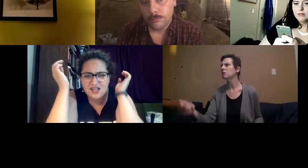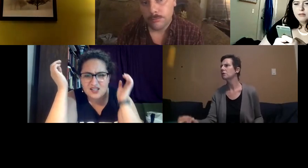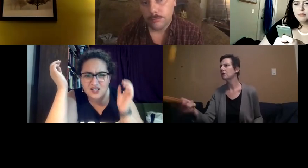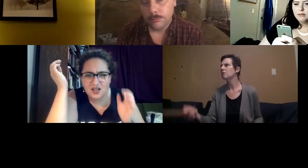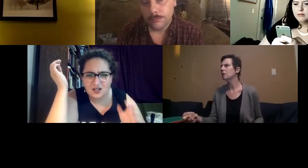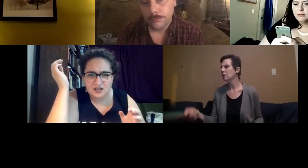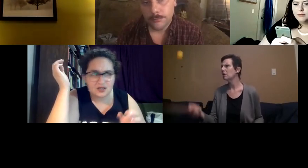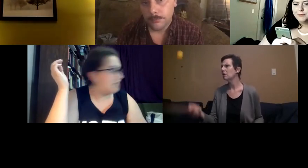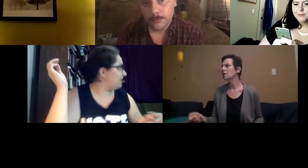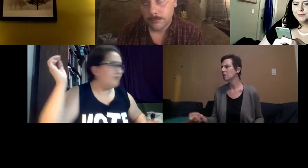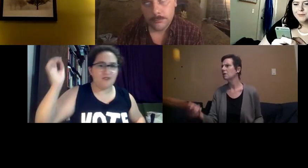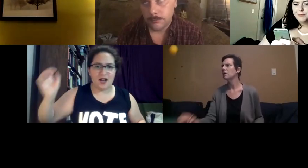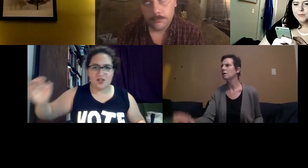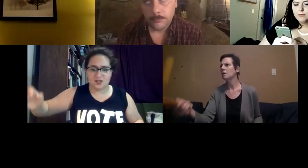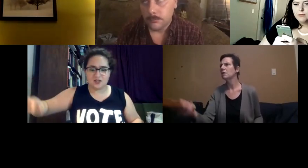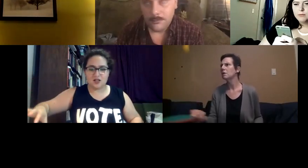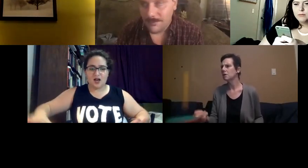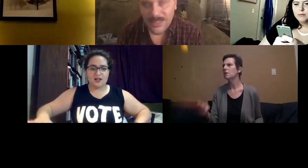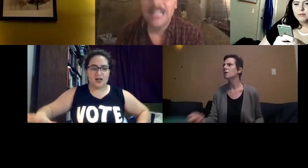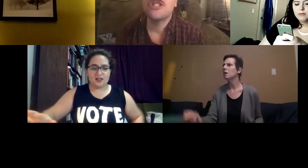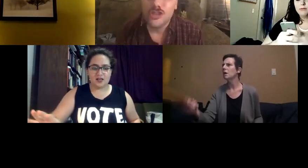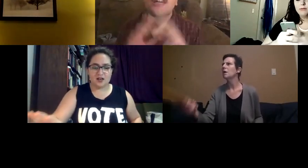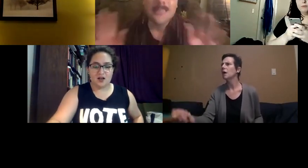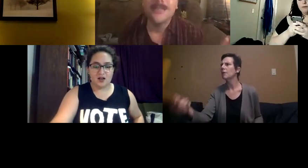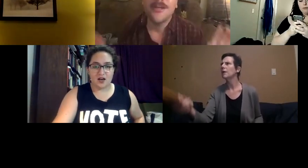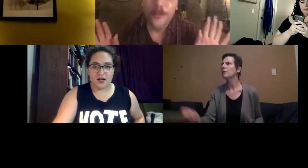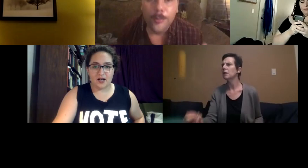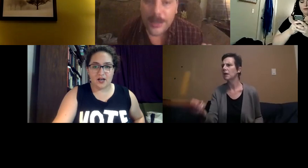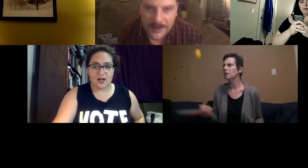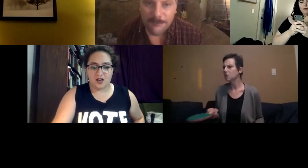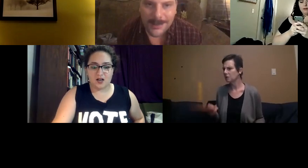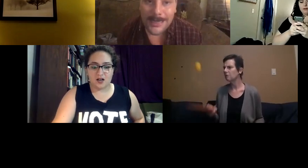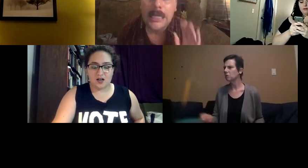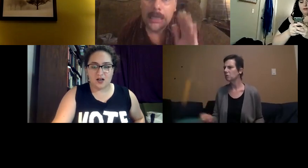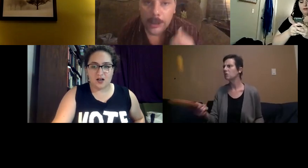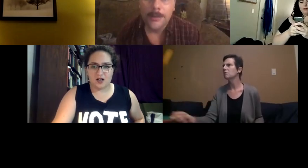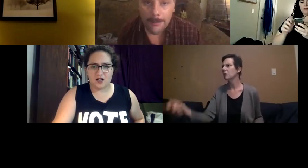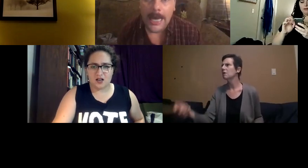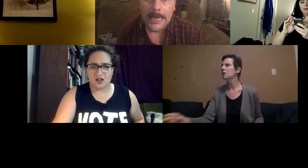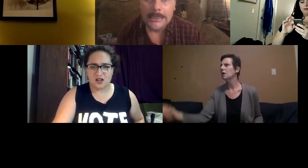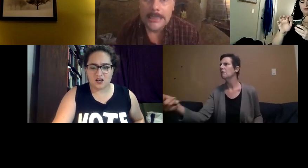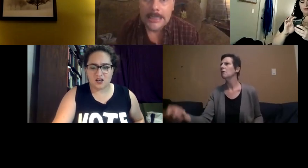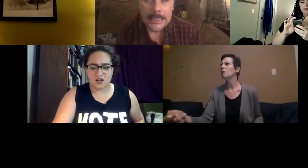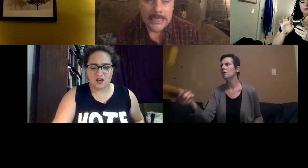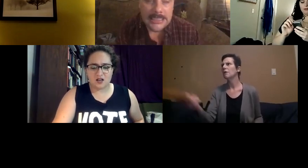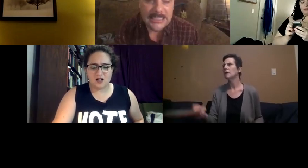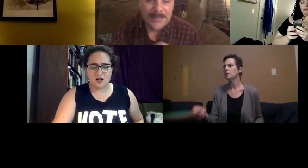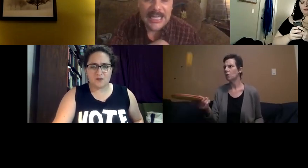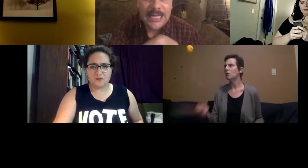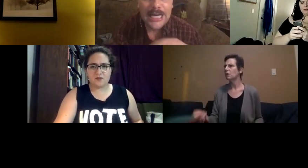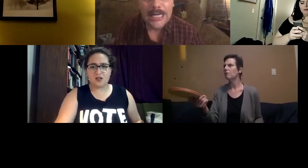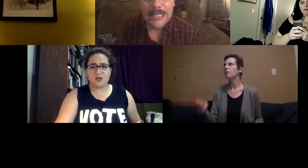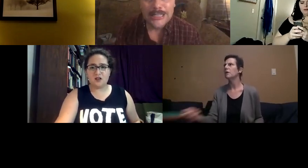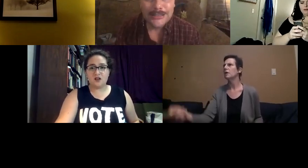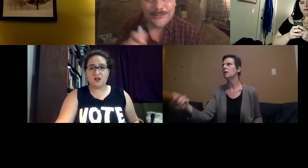smell anything? Is it the fires? I think just another breathing fit. They'll be back.